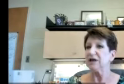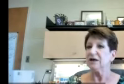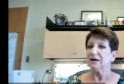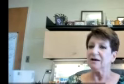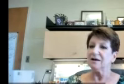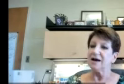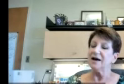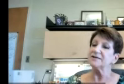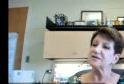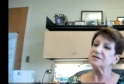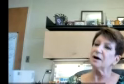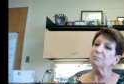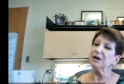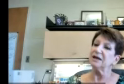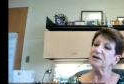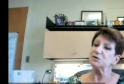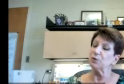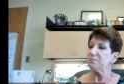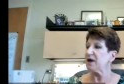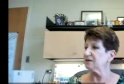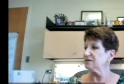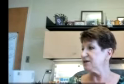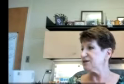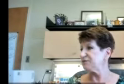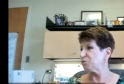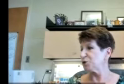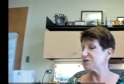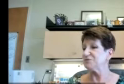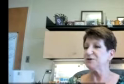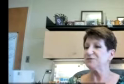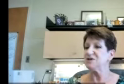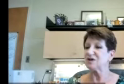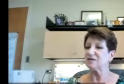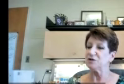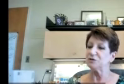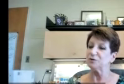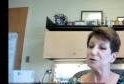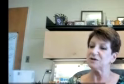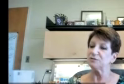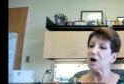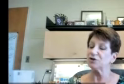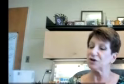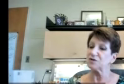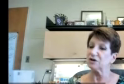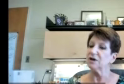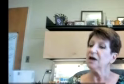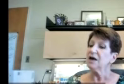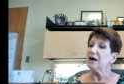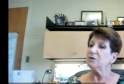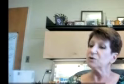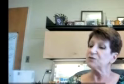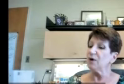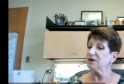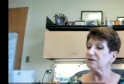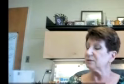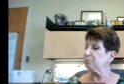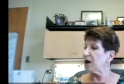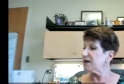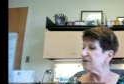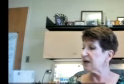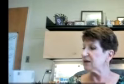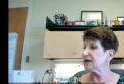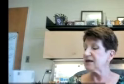actually had its beginnings way back in the 1940s and 50s at the University of Rochester, and was